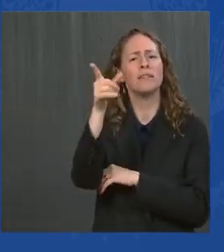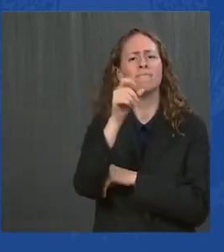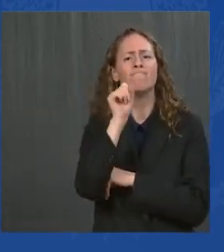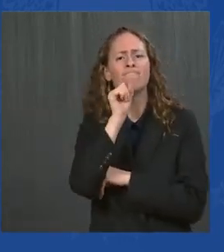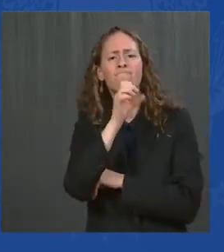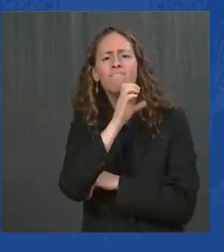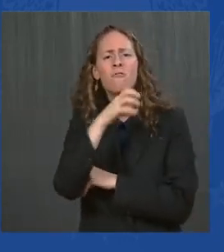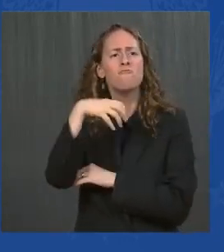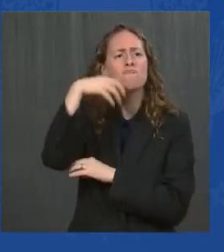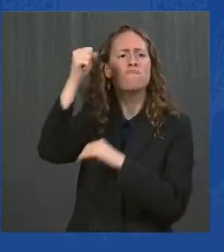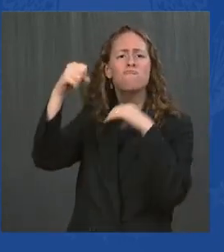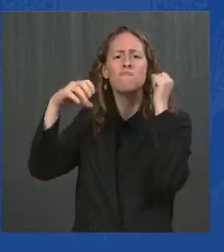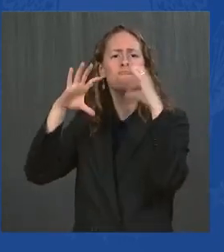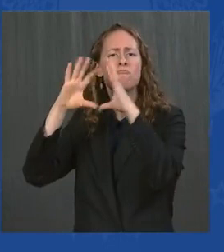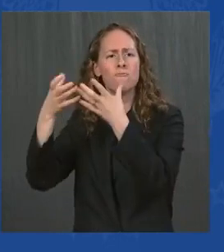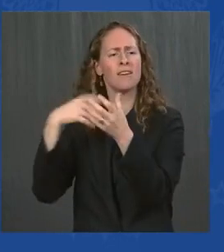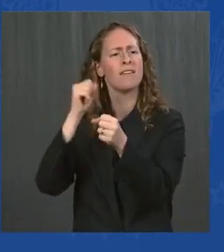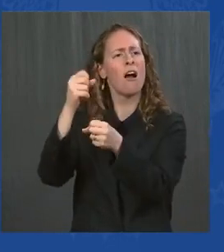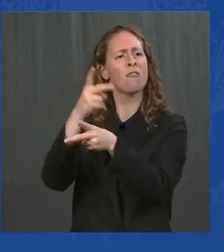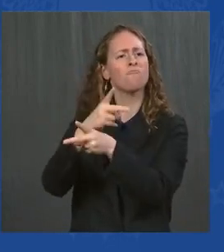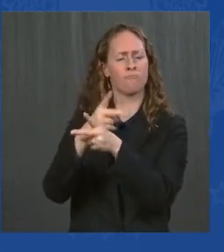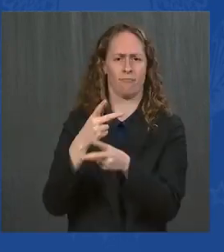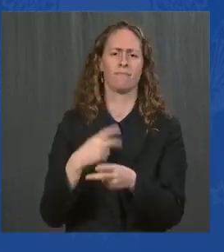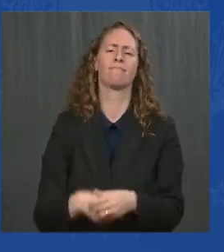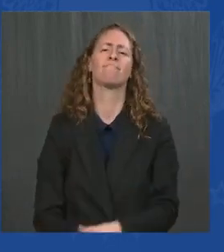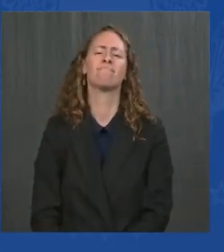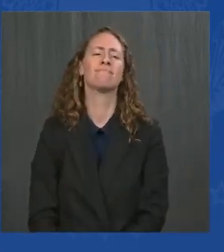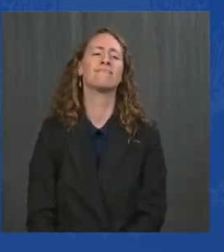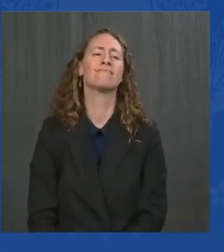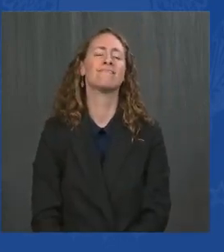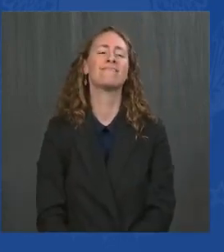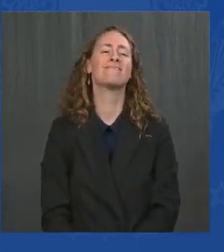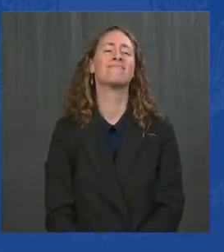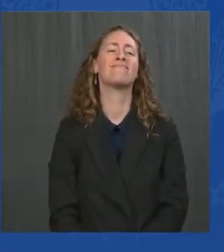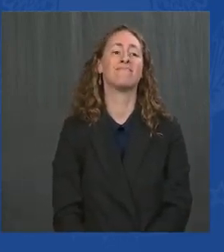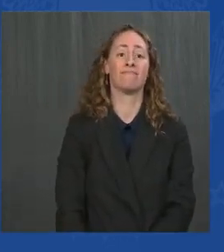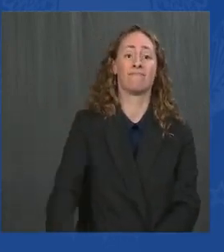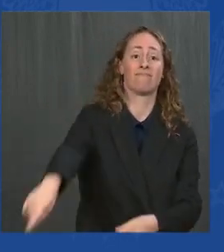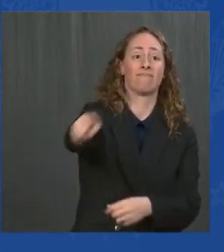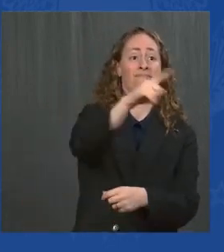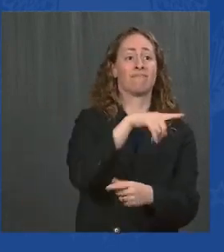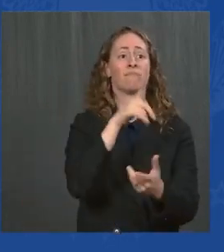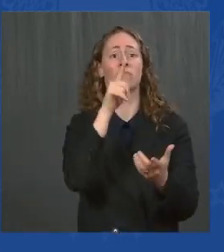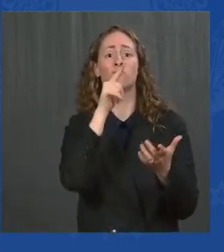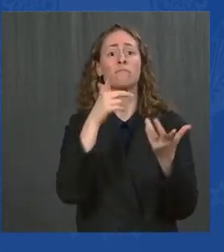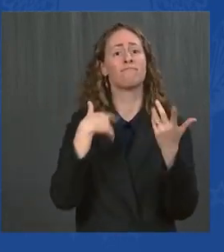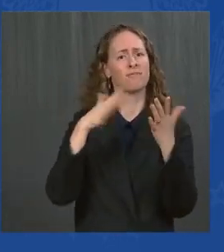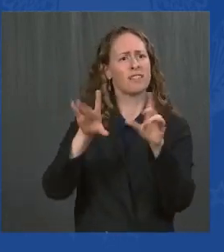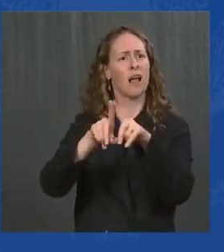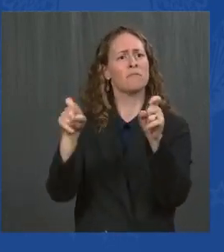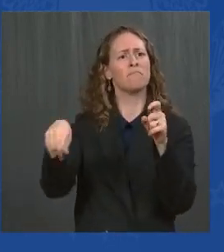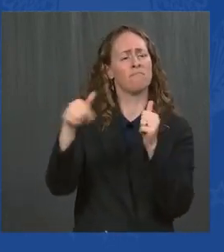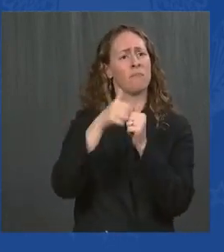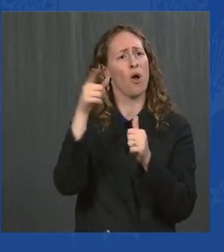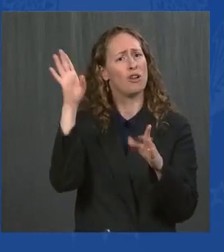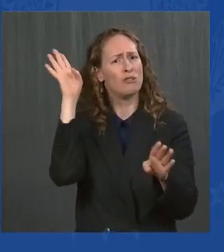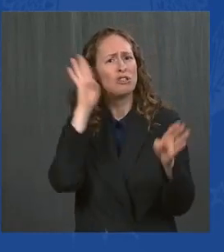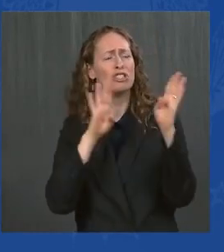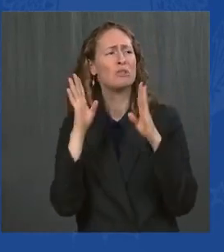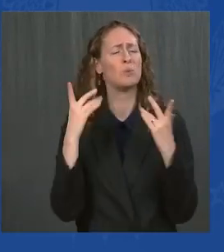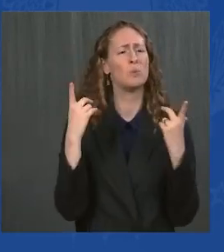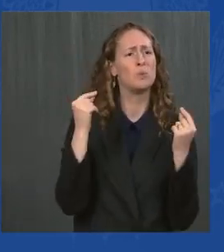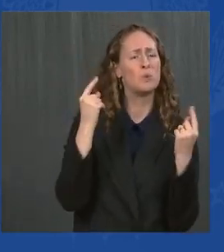your generation, all of you out here, your greatest concern is caring for your elderly parent, even more than your child.